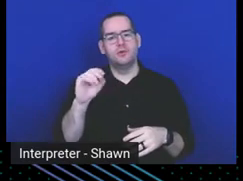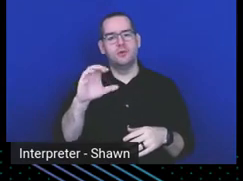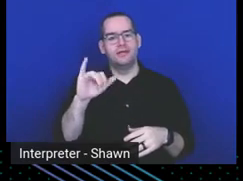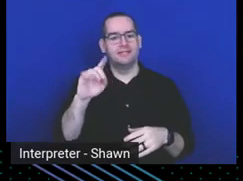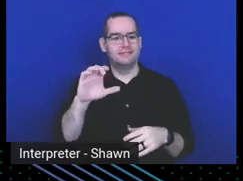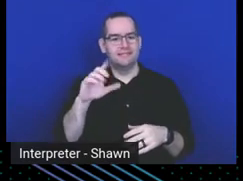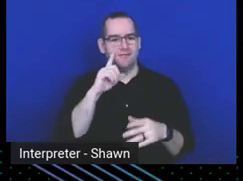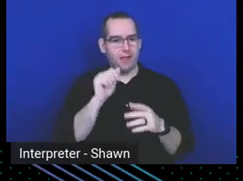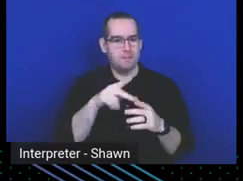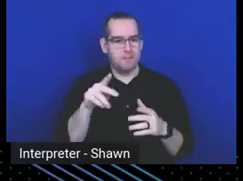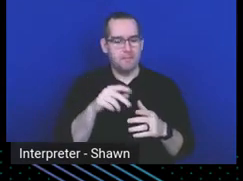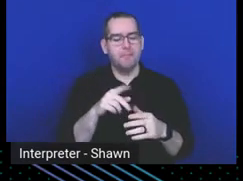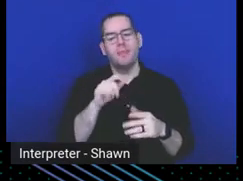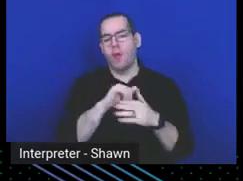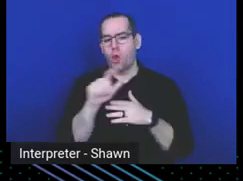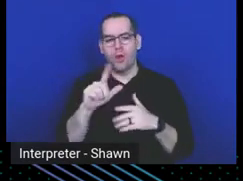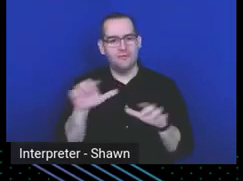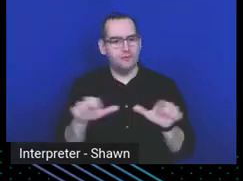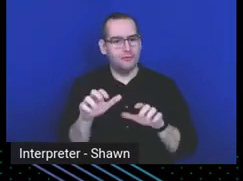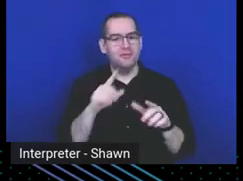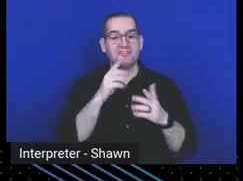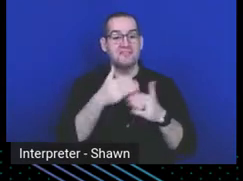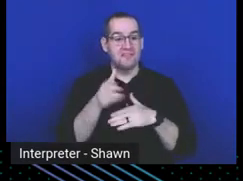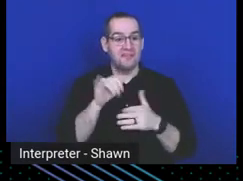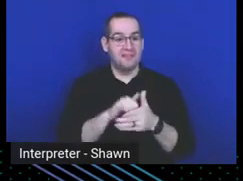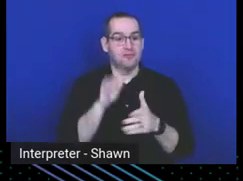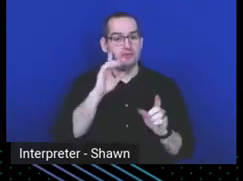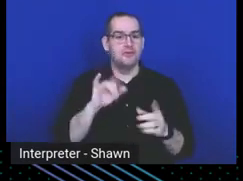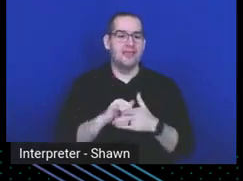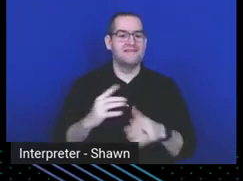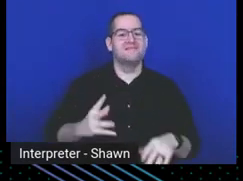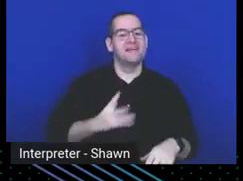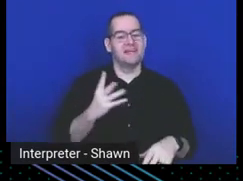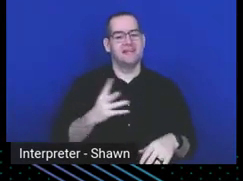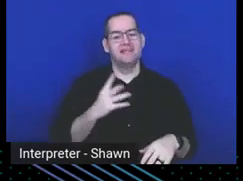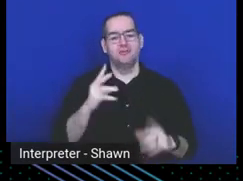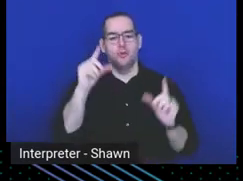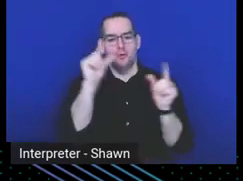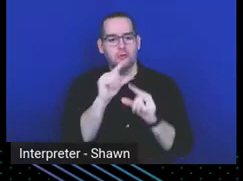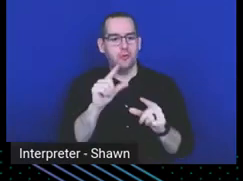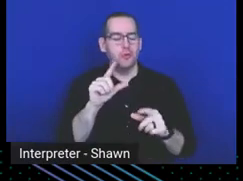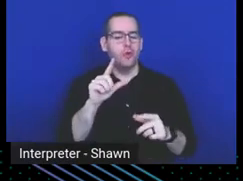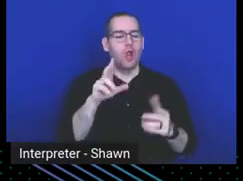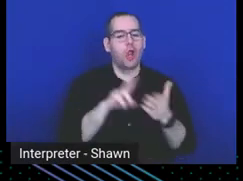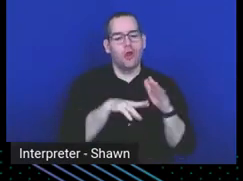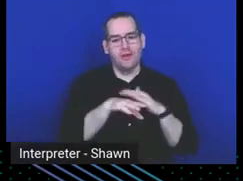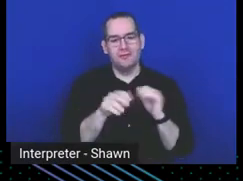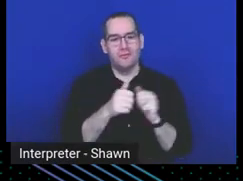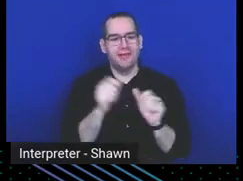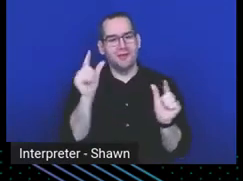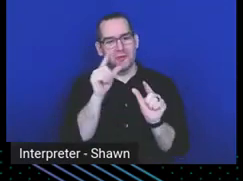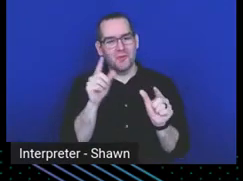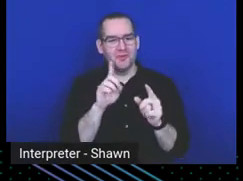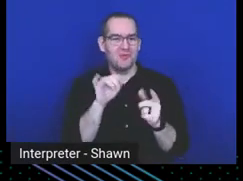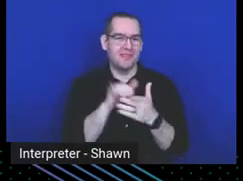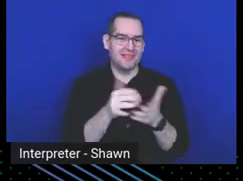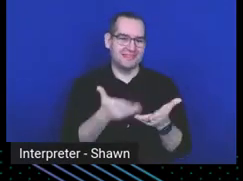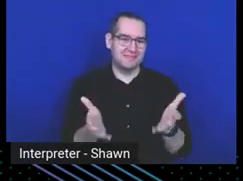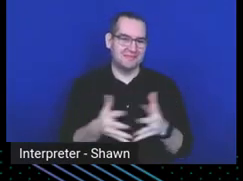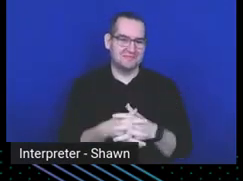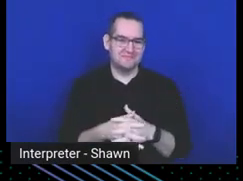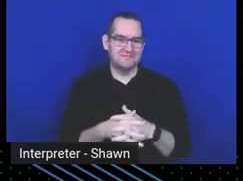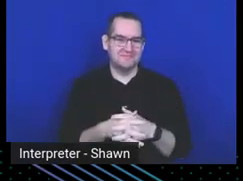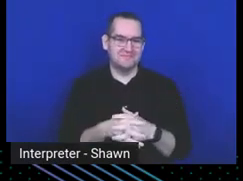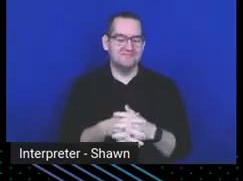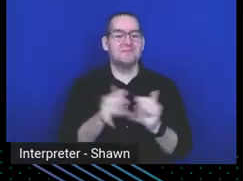that's pretty much it that you have to do. And after that, you'll be having that fancy Google login with Google and doing that stuff.